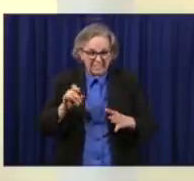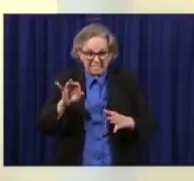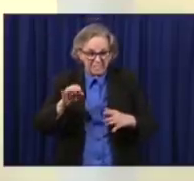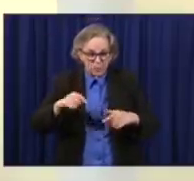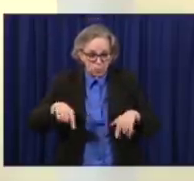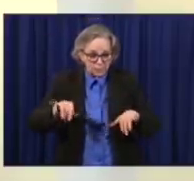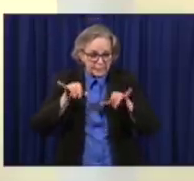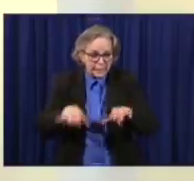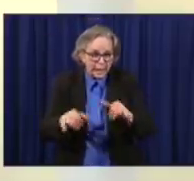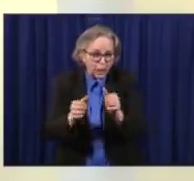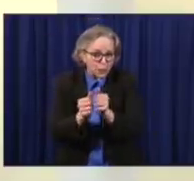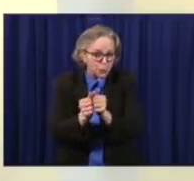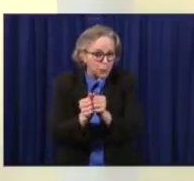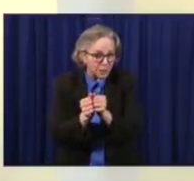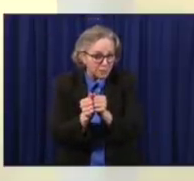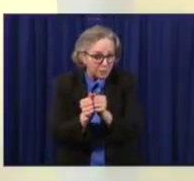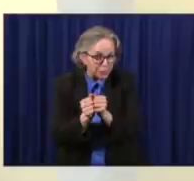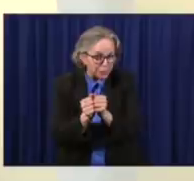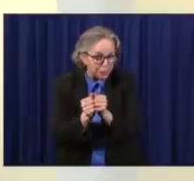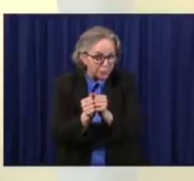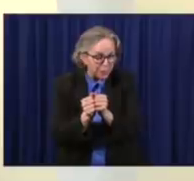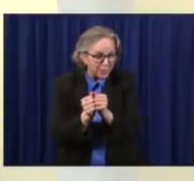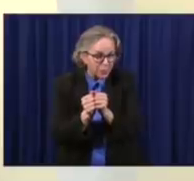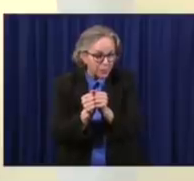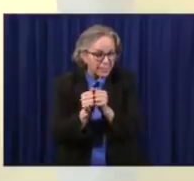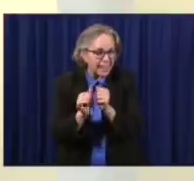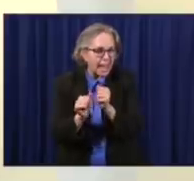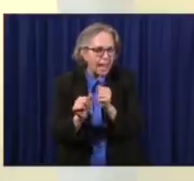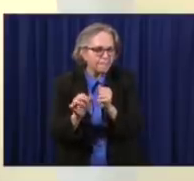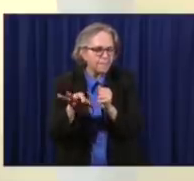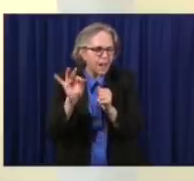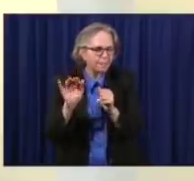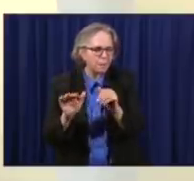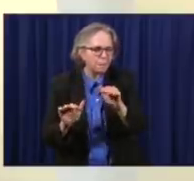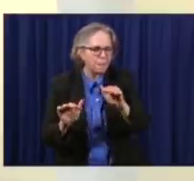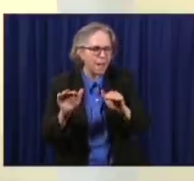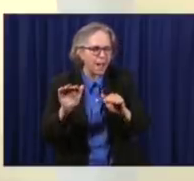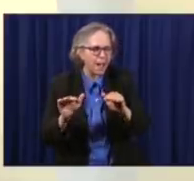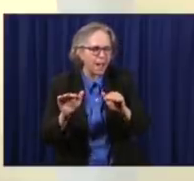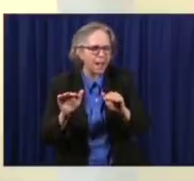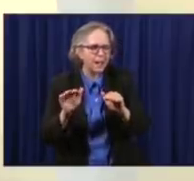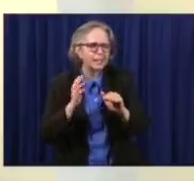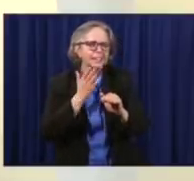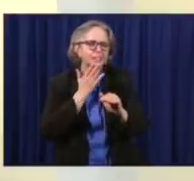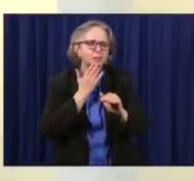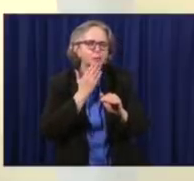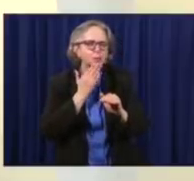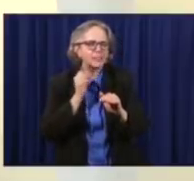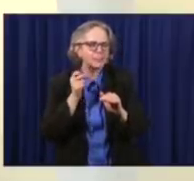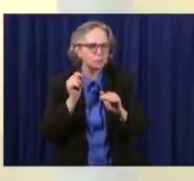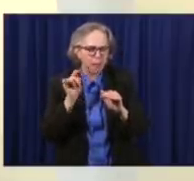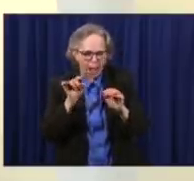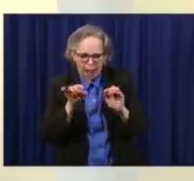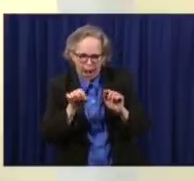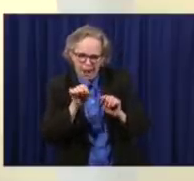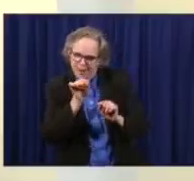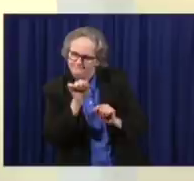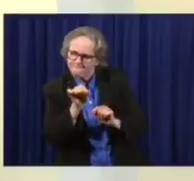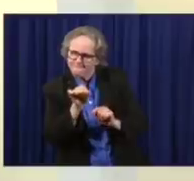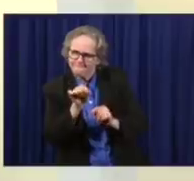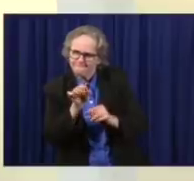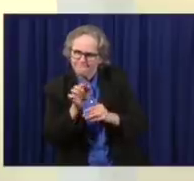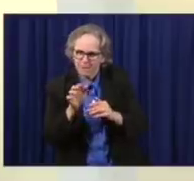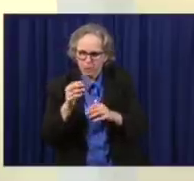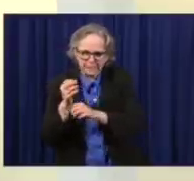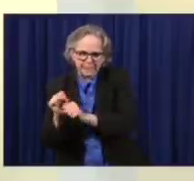that we are finding that sweet, sweet spot that helps propel us forward together. And it's not an easy road.